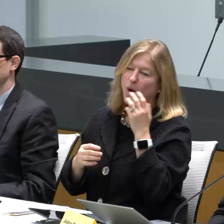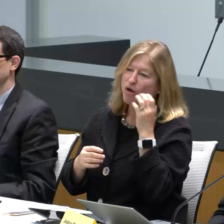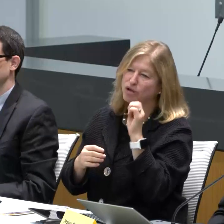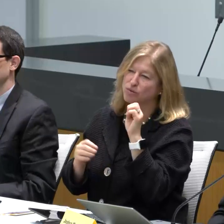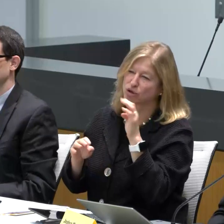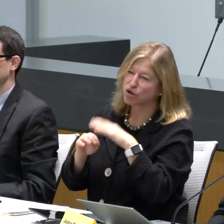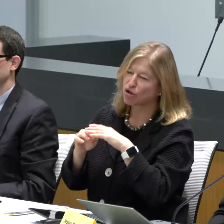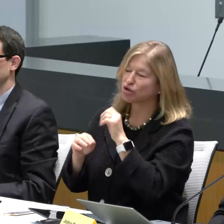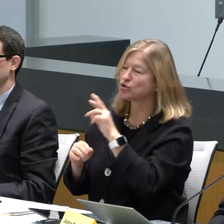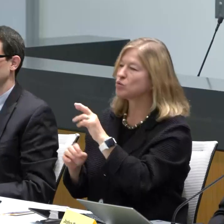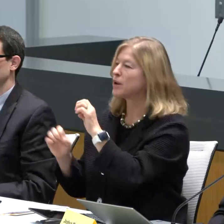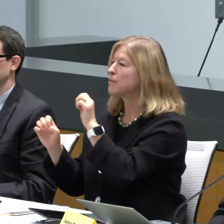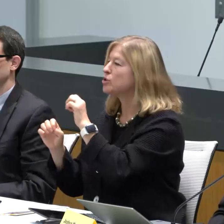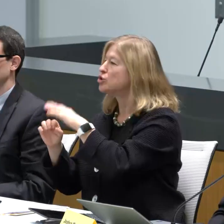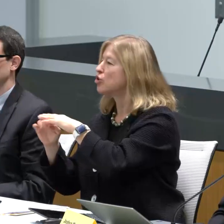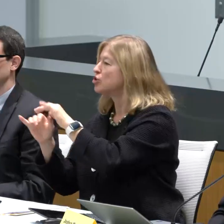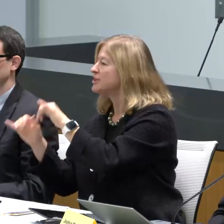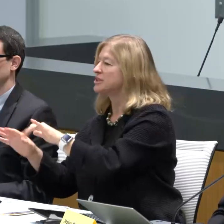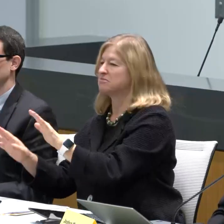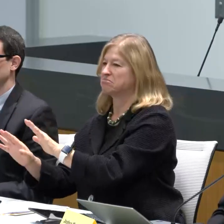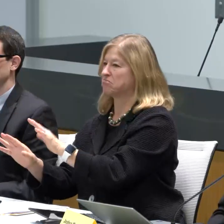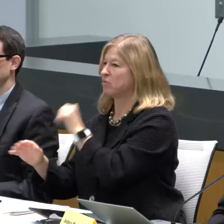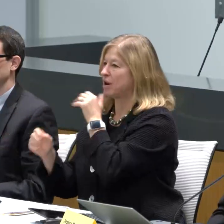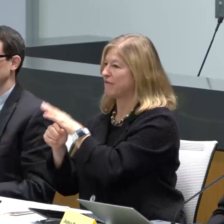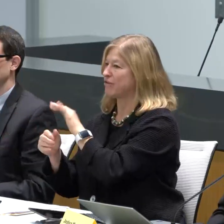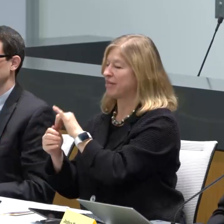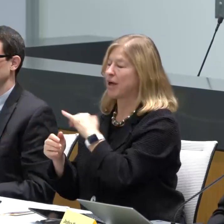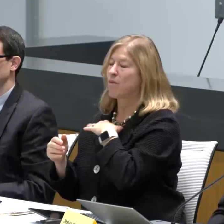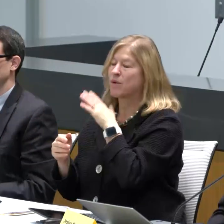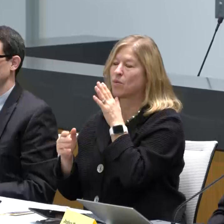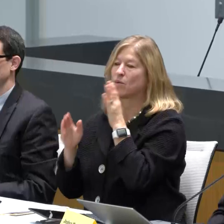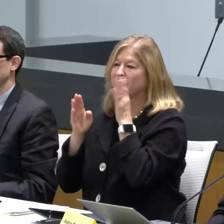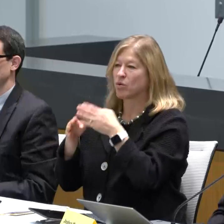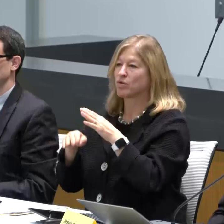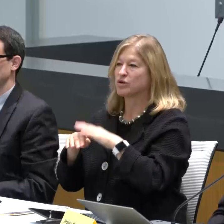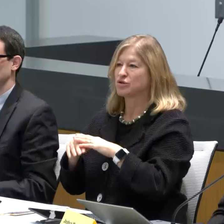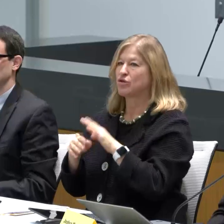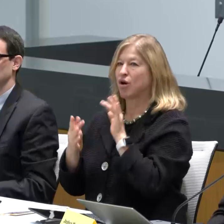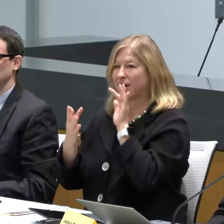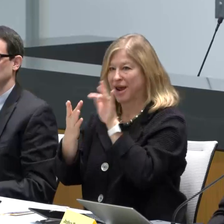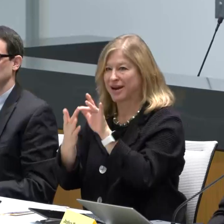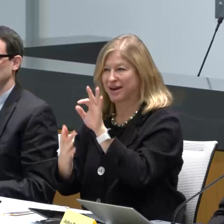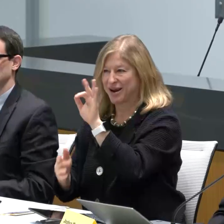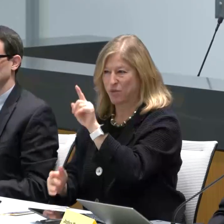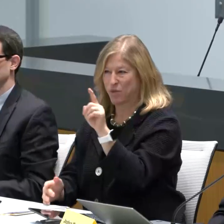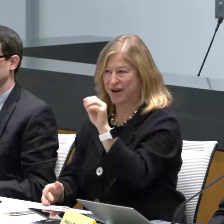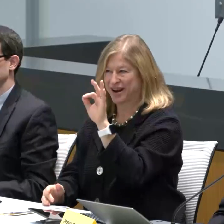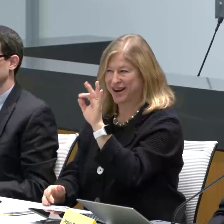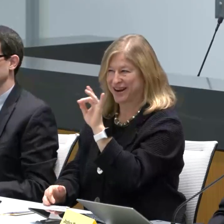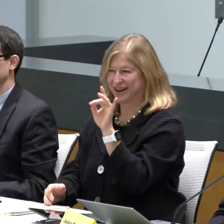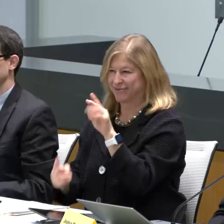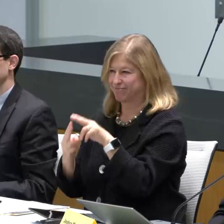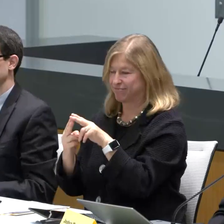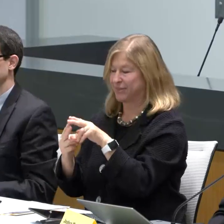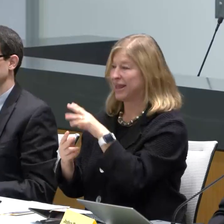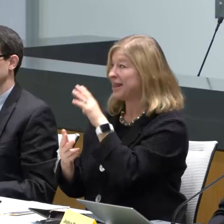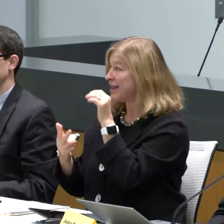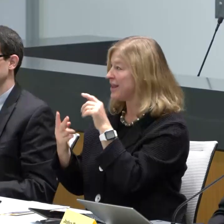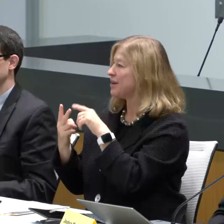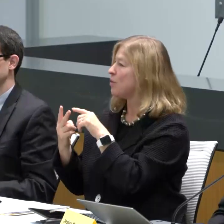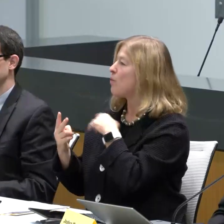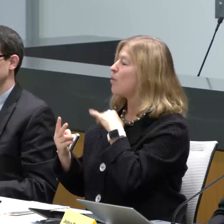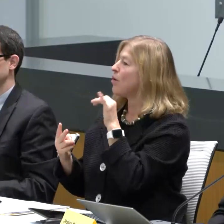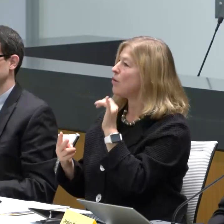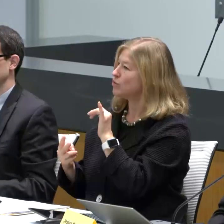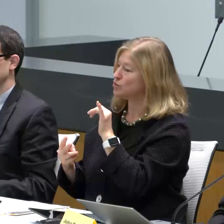communications and not notifications. So WEA, the wireless emergency alerts, those systems will not be focused on during today's discussion. We